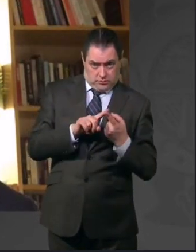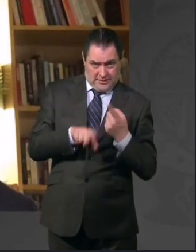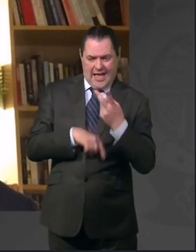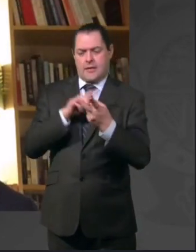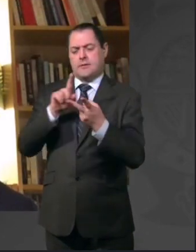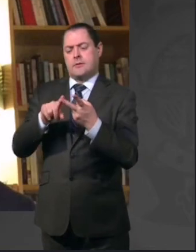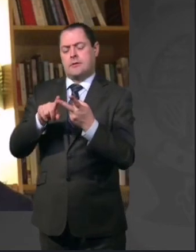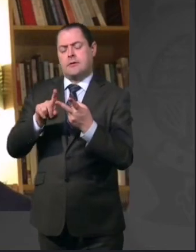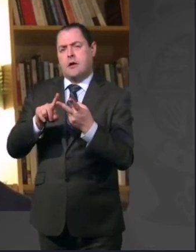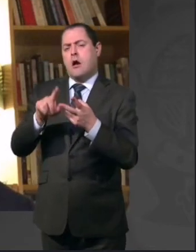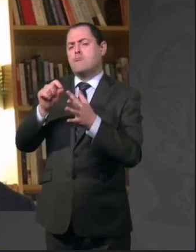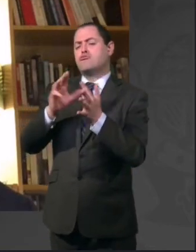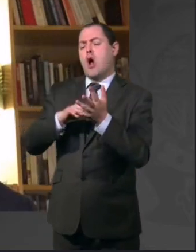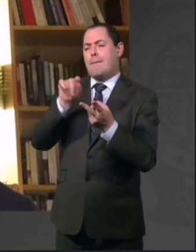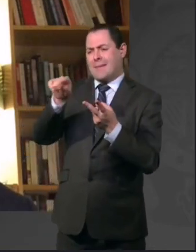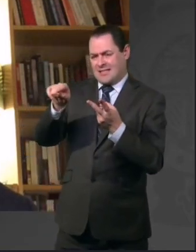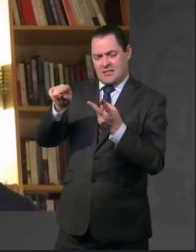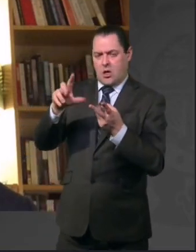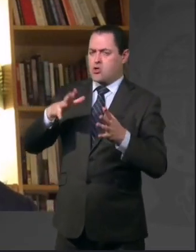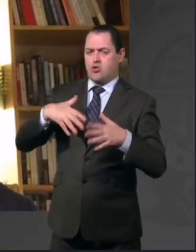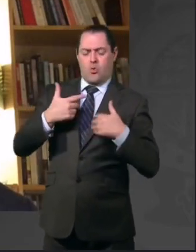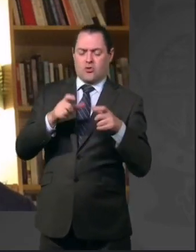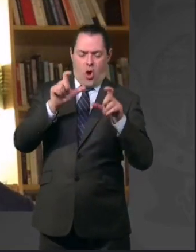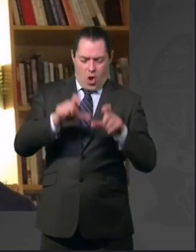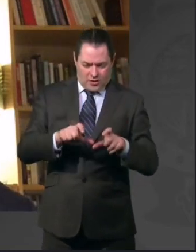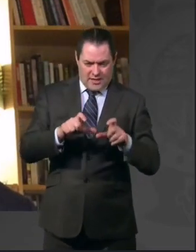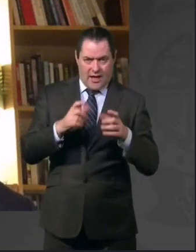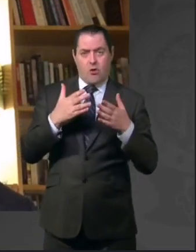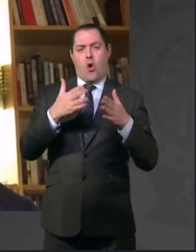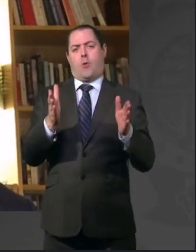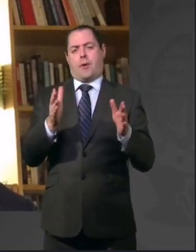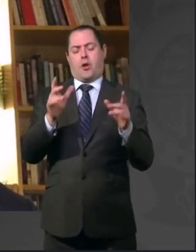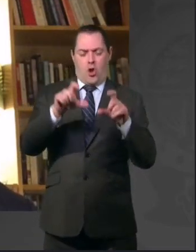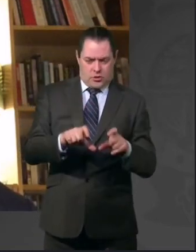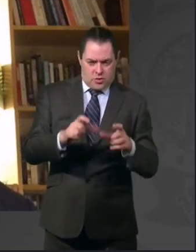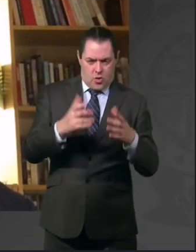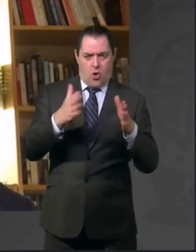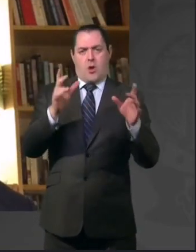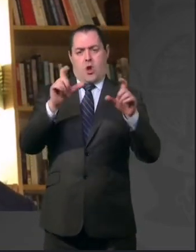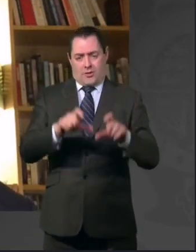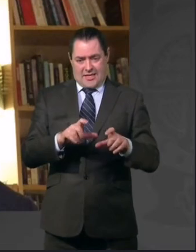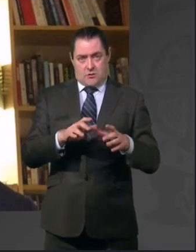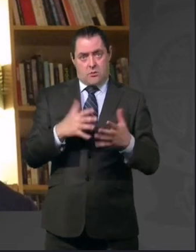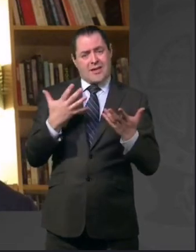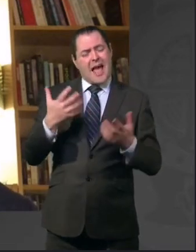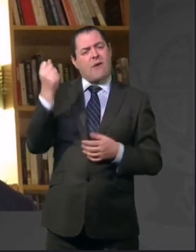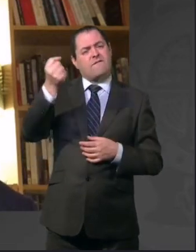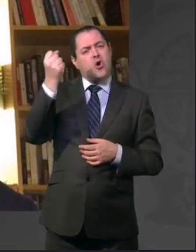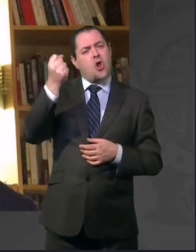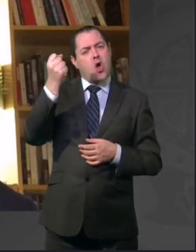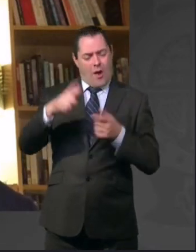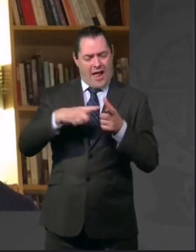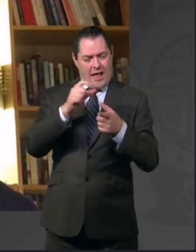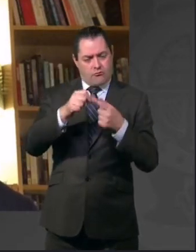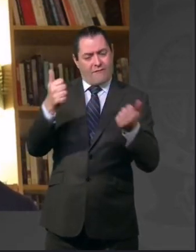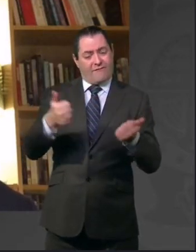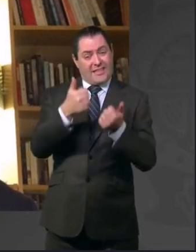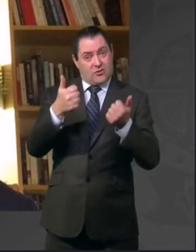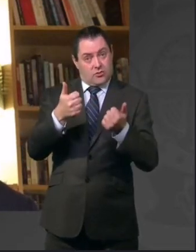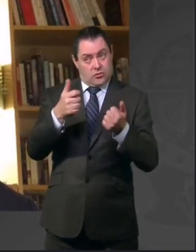But the furlough programme is due to come to an end at the end of April. Can you at least now give some reassurance that you will continue furlough or consider continuing